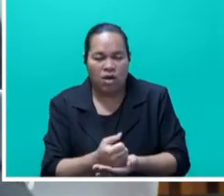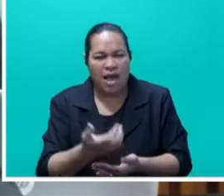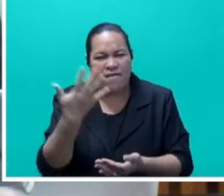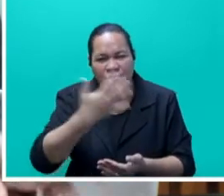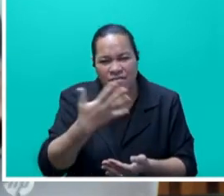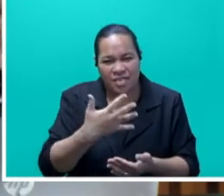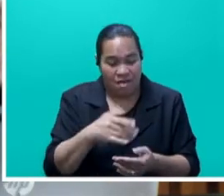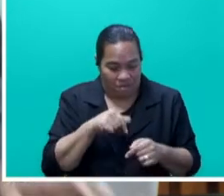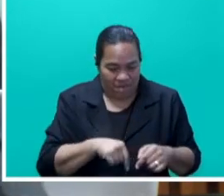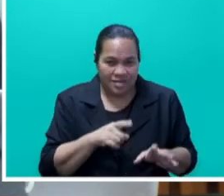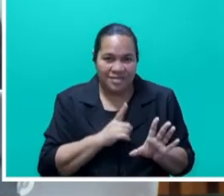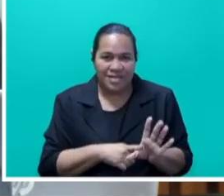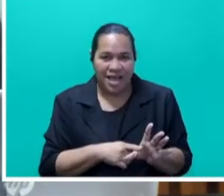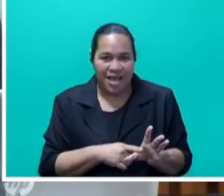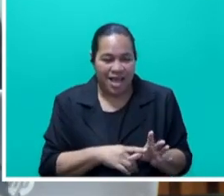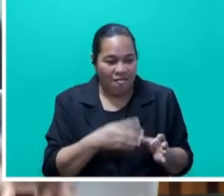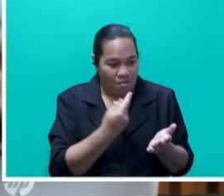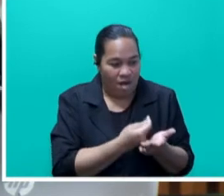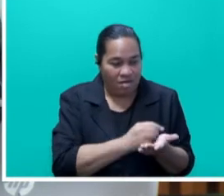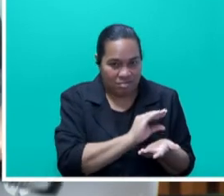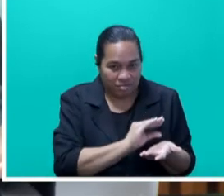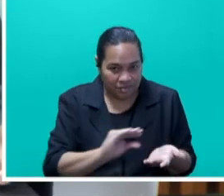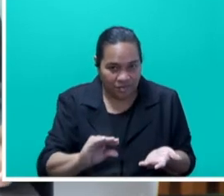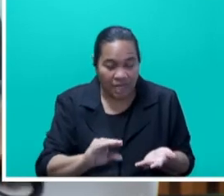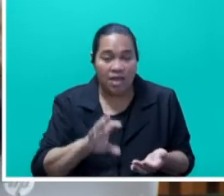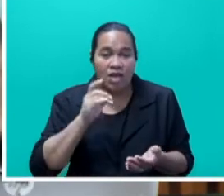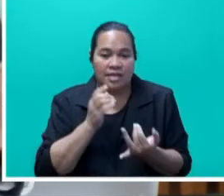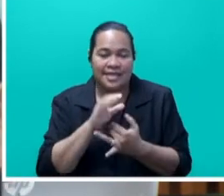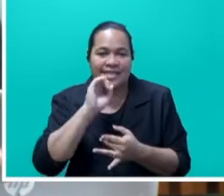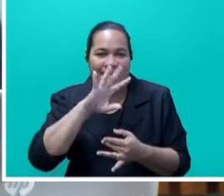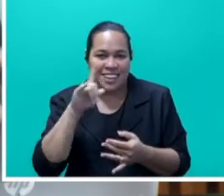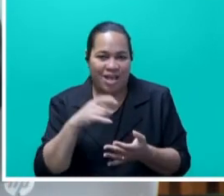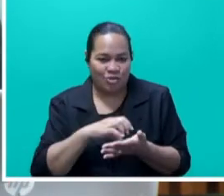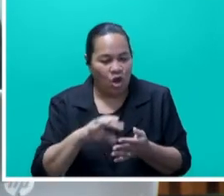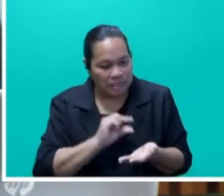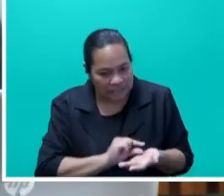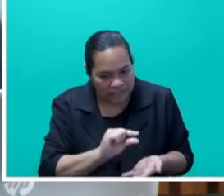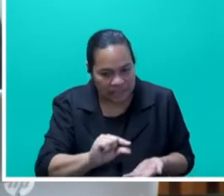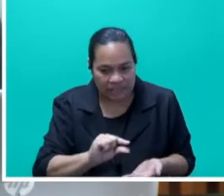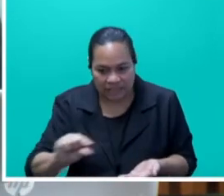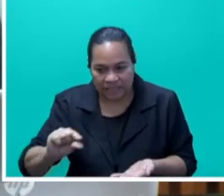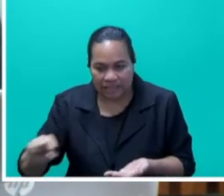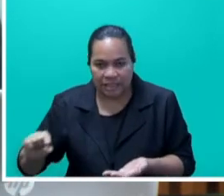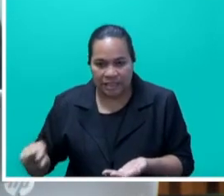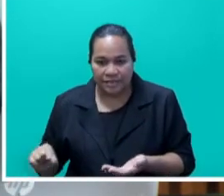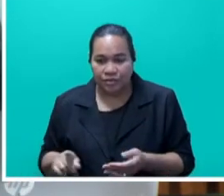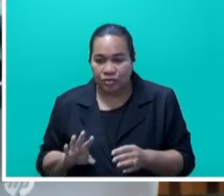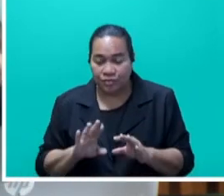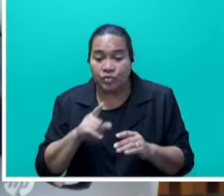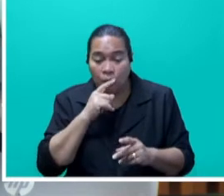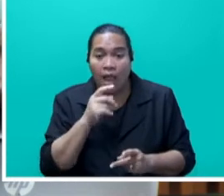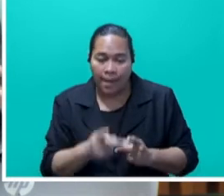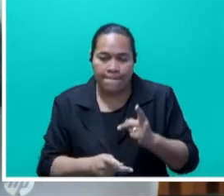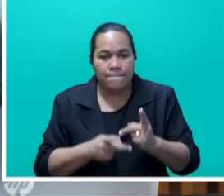from this allocation through $10,000 of grant, while they can also, the agro-processors can also apply